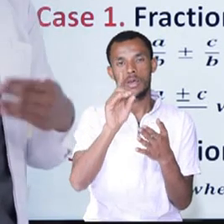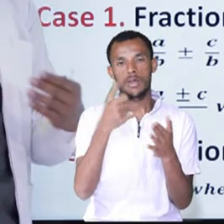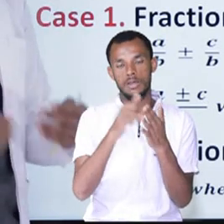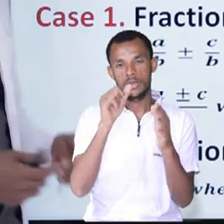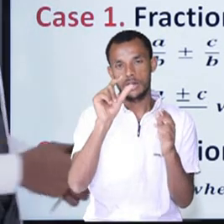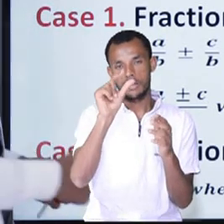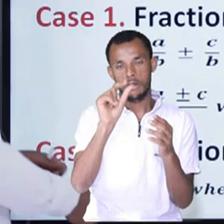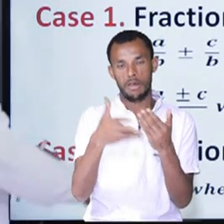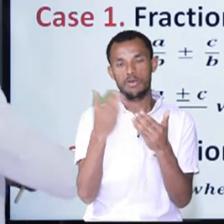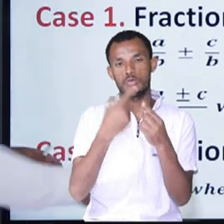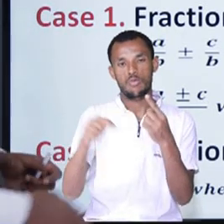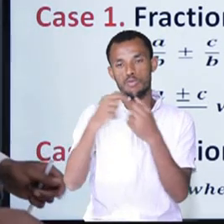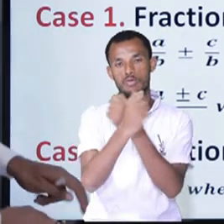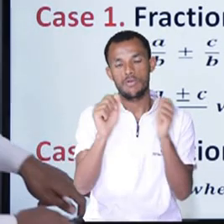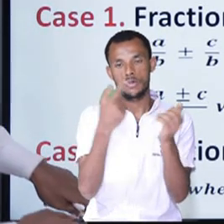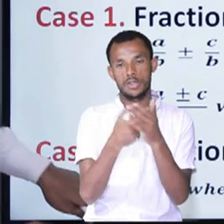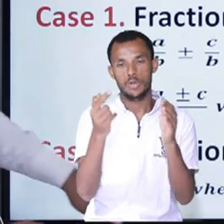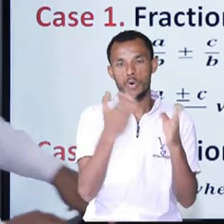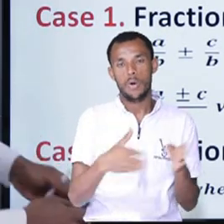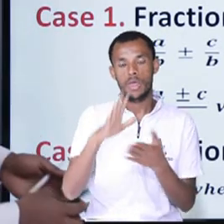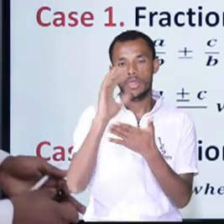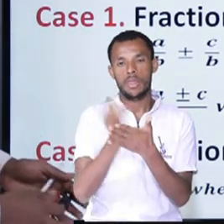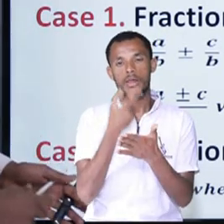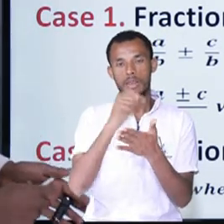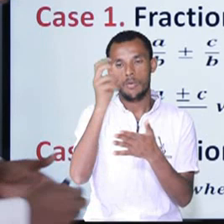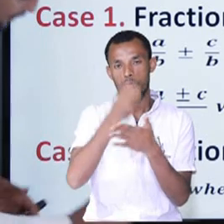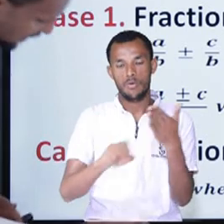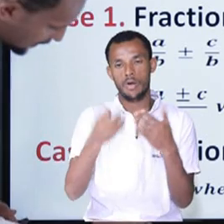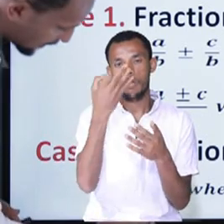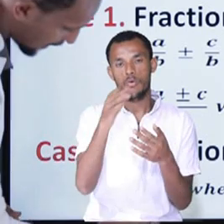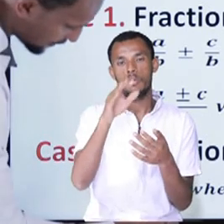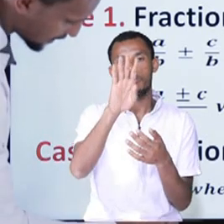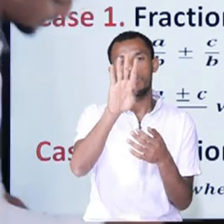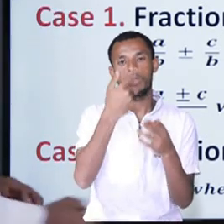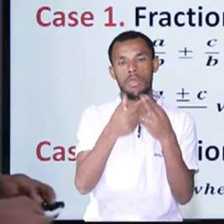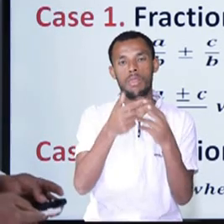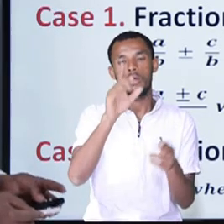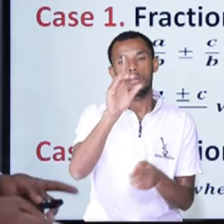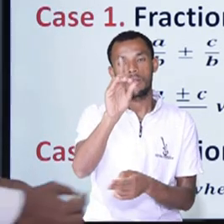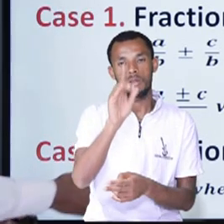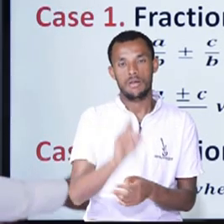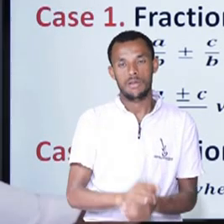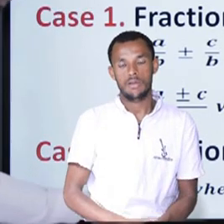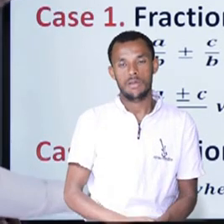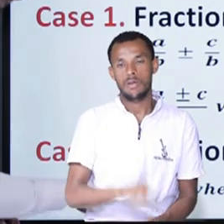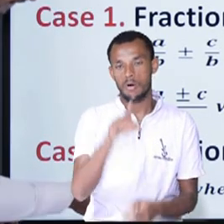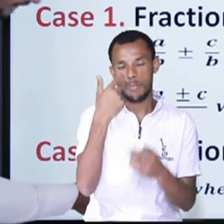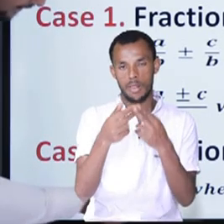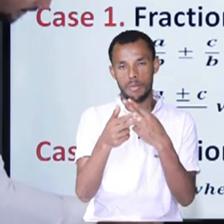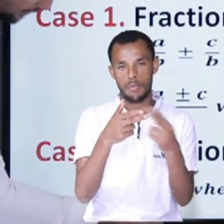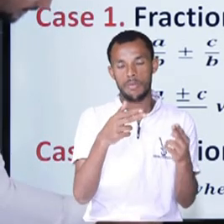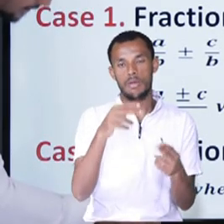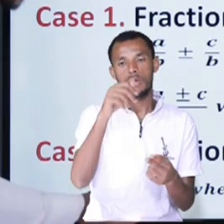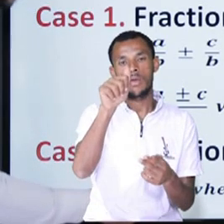it's a little bit easy to solve this way. Therefore, take the product of b times d. Then you can